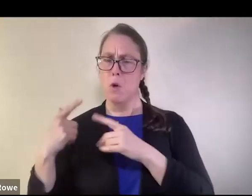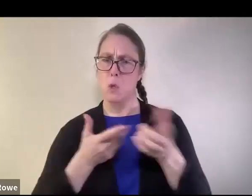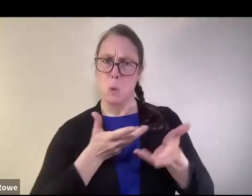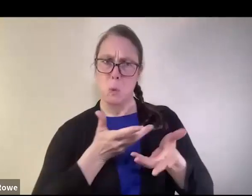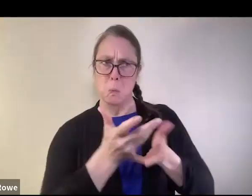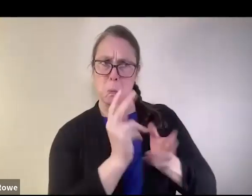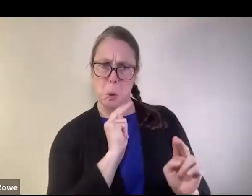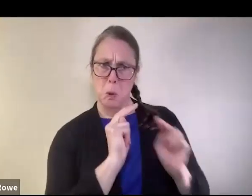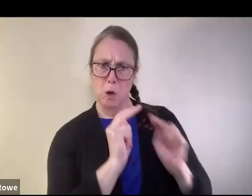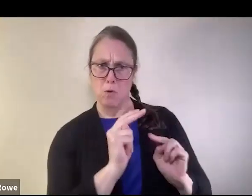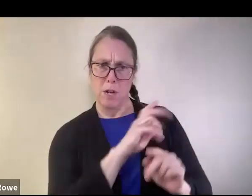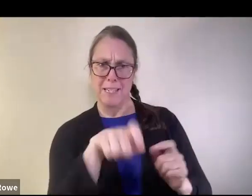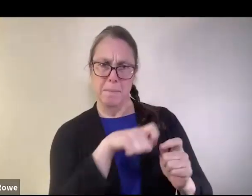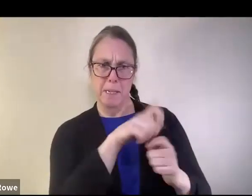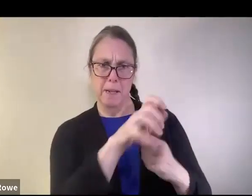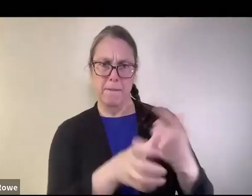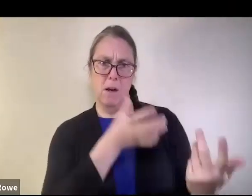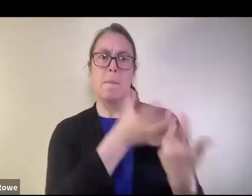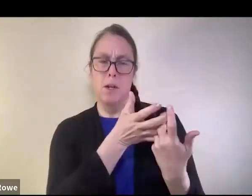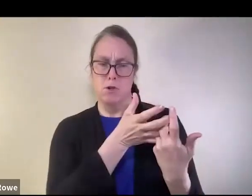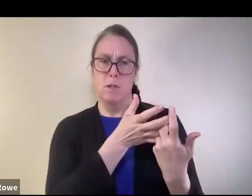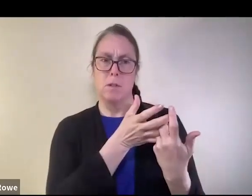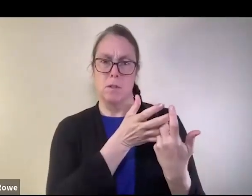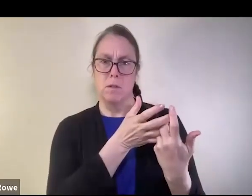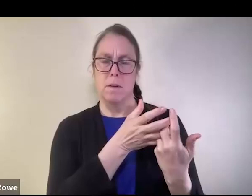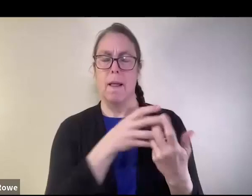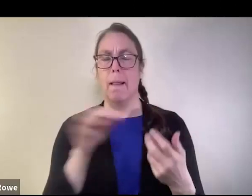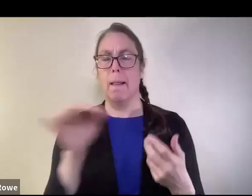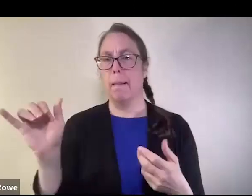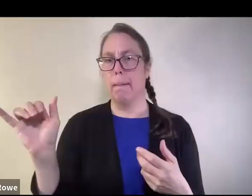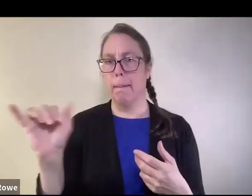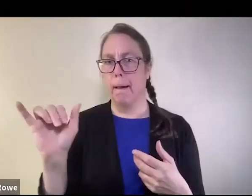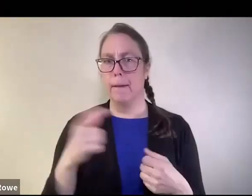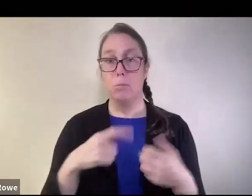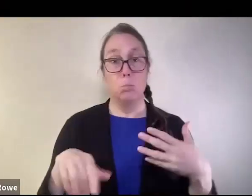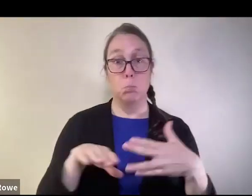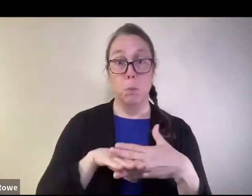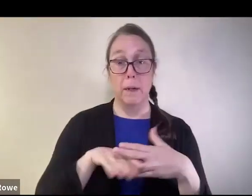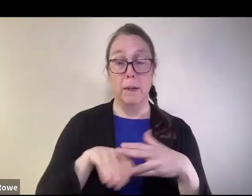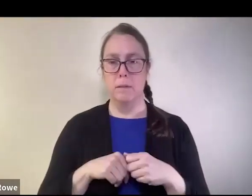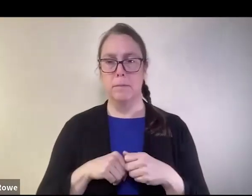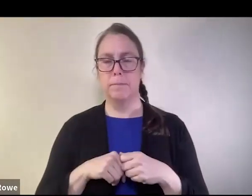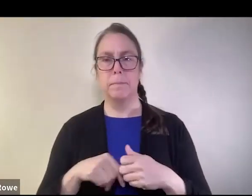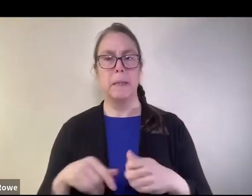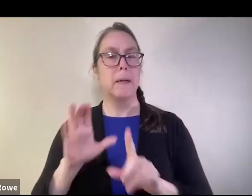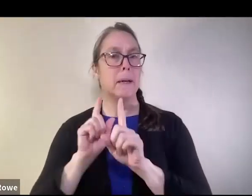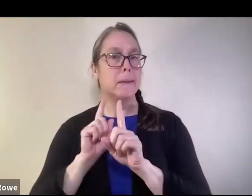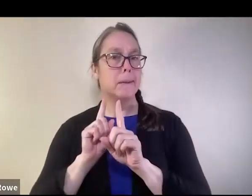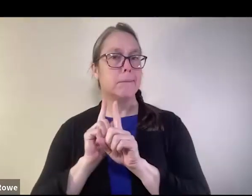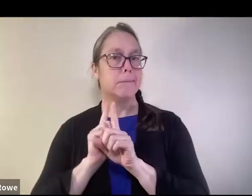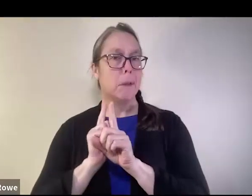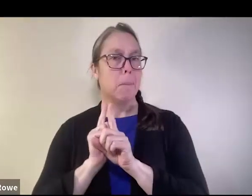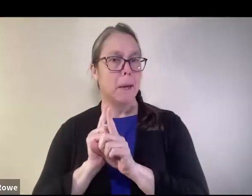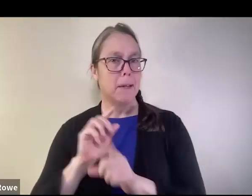negotiate specific accommodations such as breaks, companion animals, and